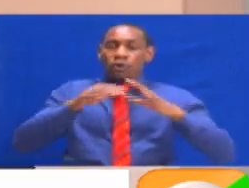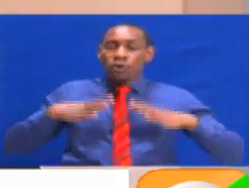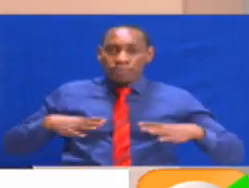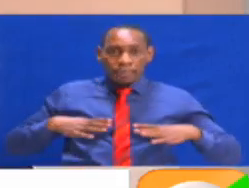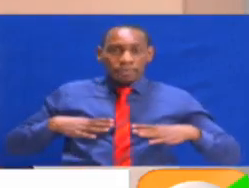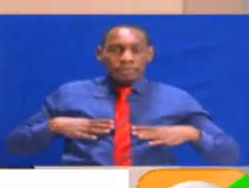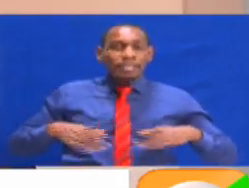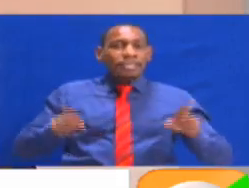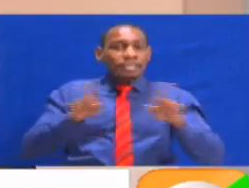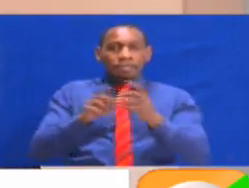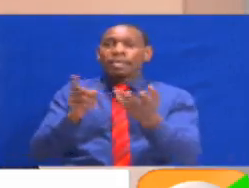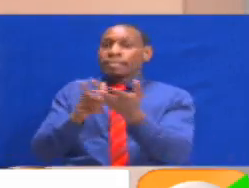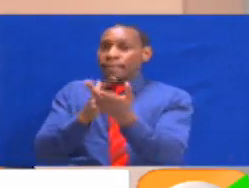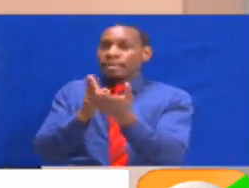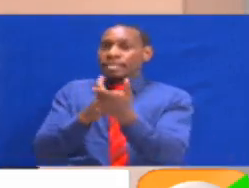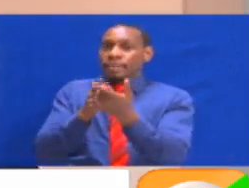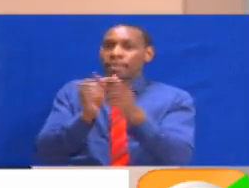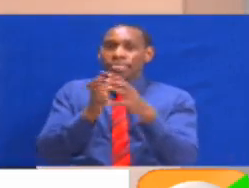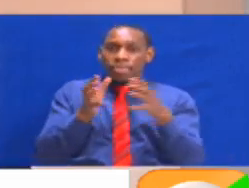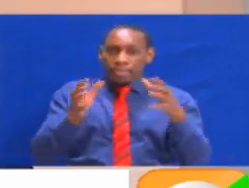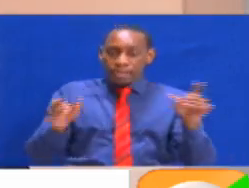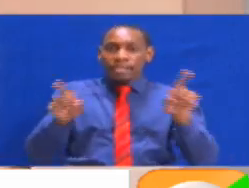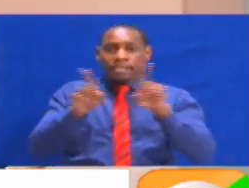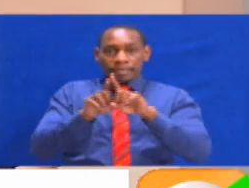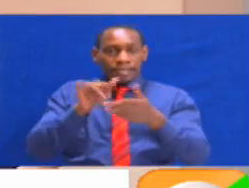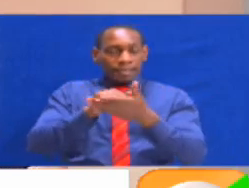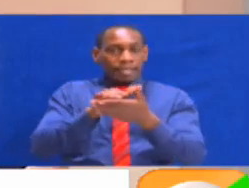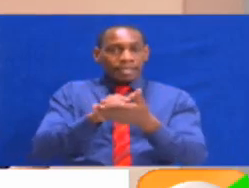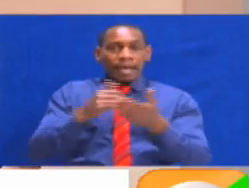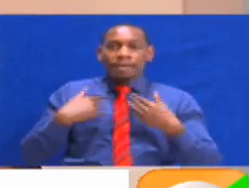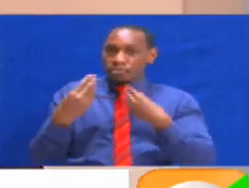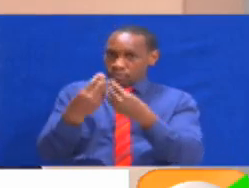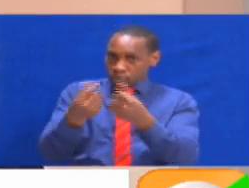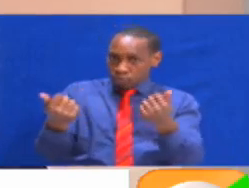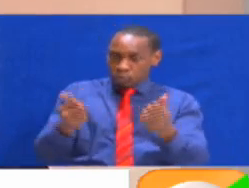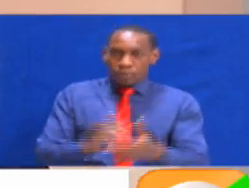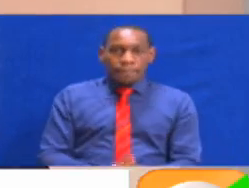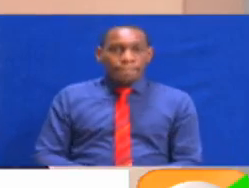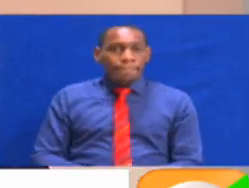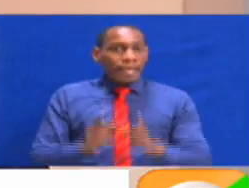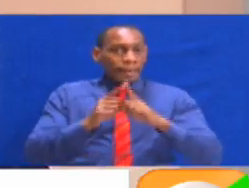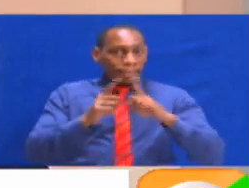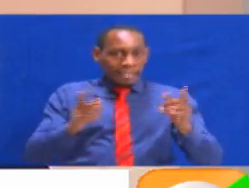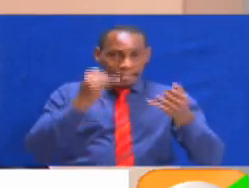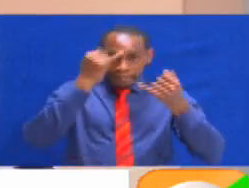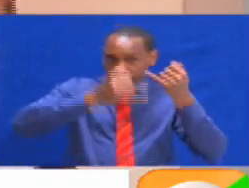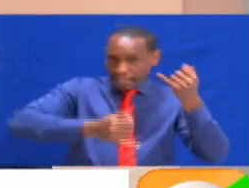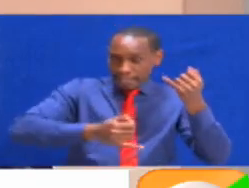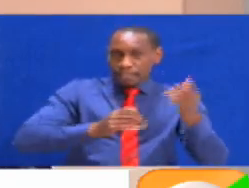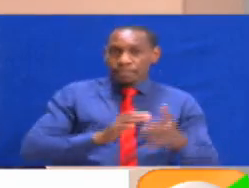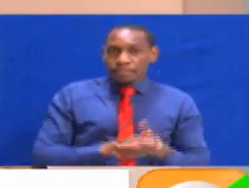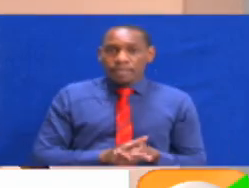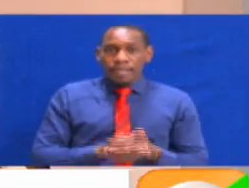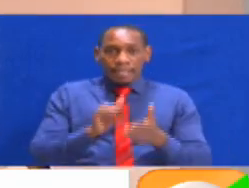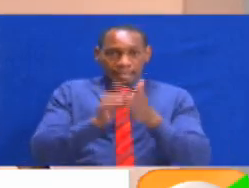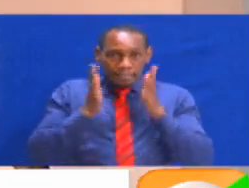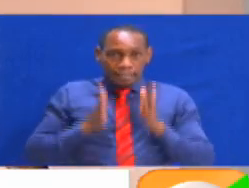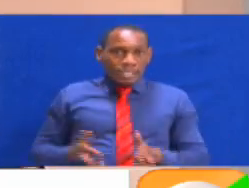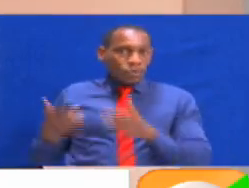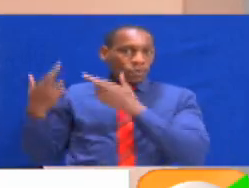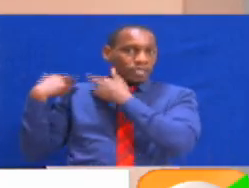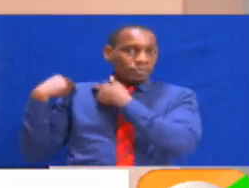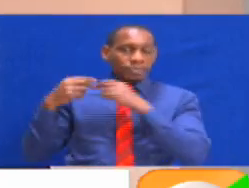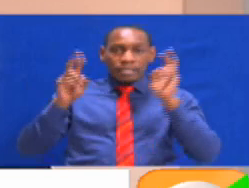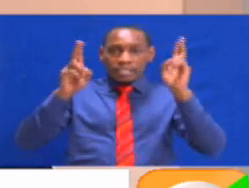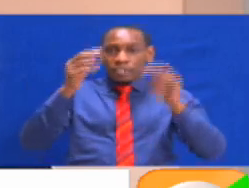mass testing is where the numbers will be, and this is where we are going to find the solutions. But ultimately, it's also a personal responsibility